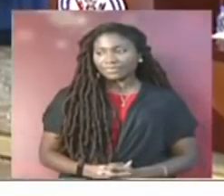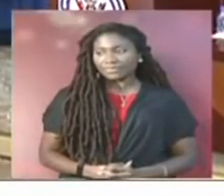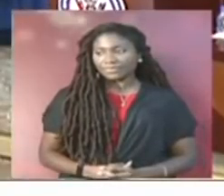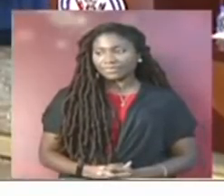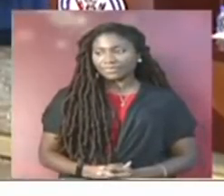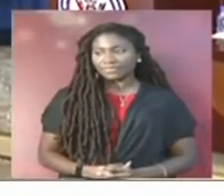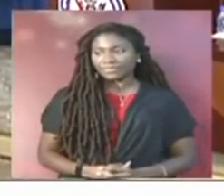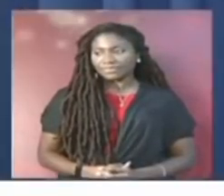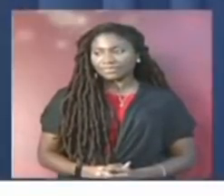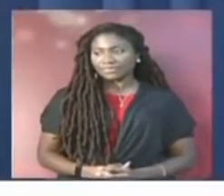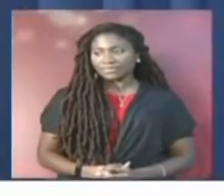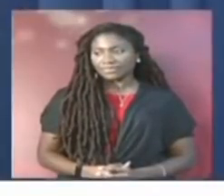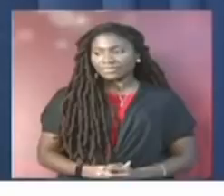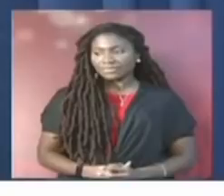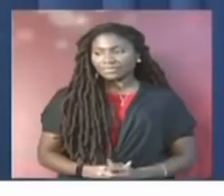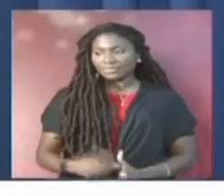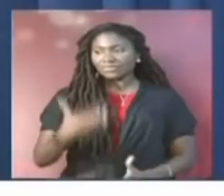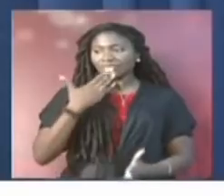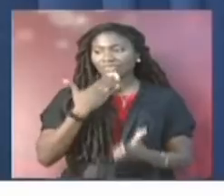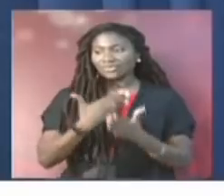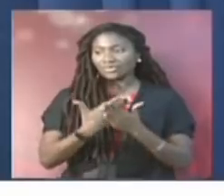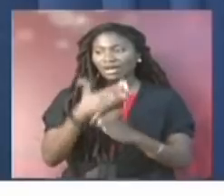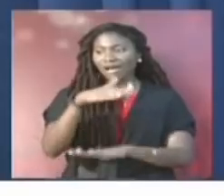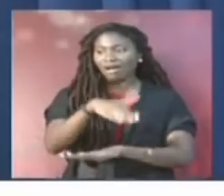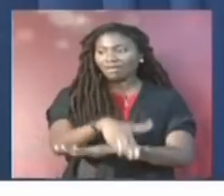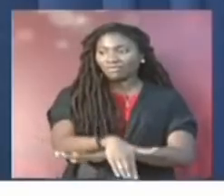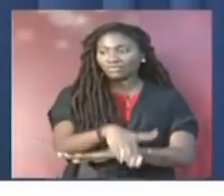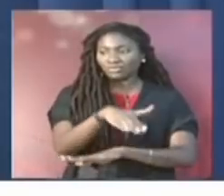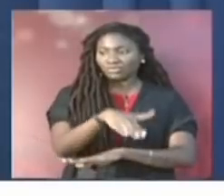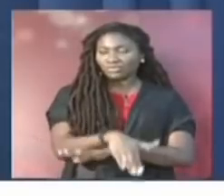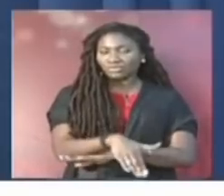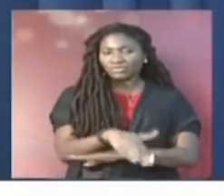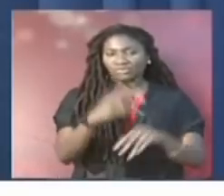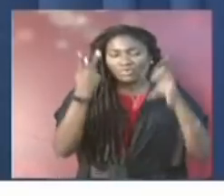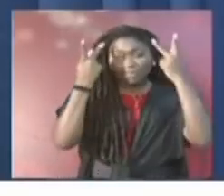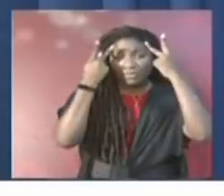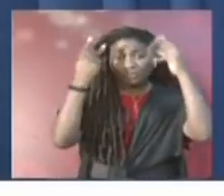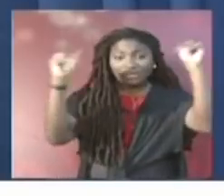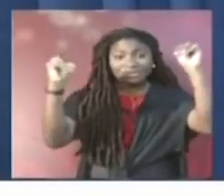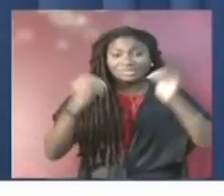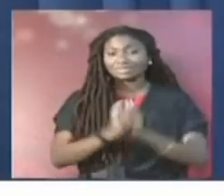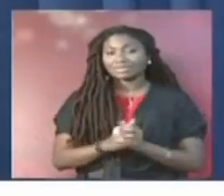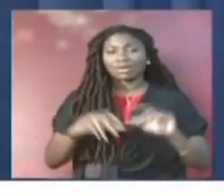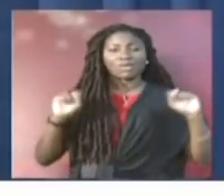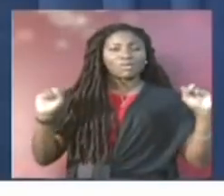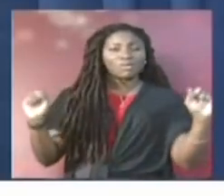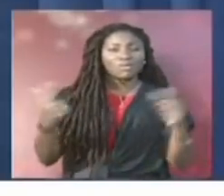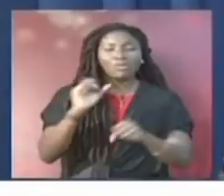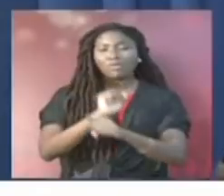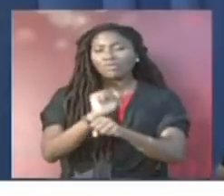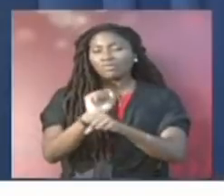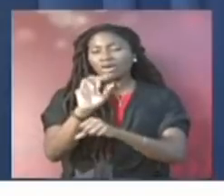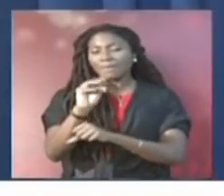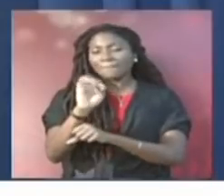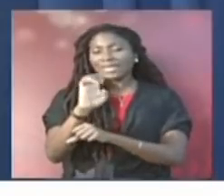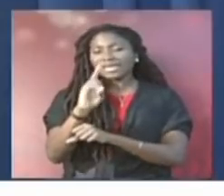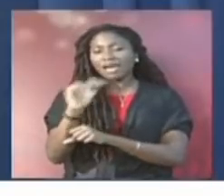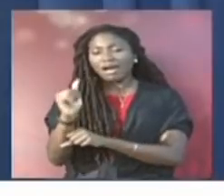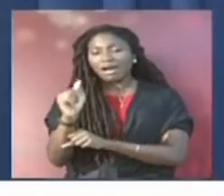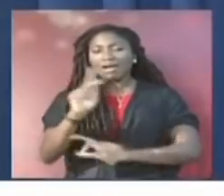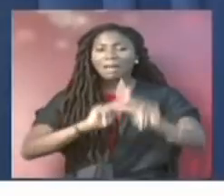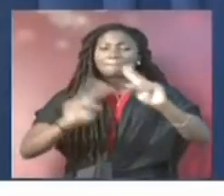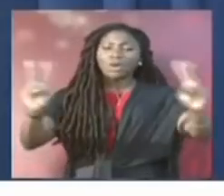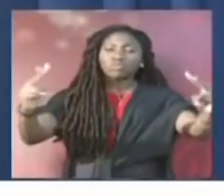Thank you, CMO. Good afternoon to the Honorable Prime Minister, Honorable Ministers, colleagues, members of the media, members of the viewing and listening